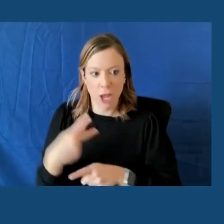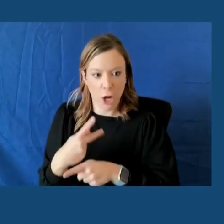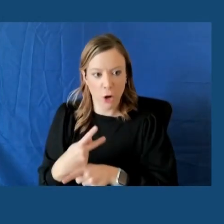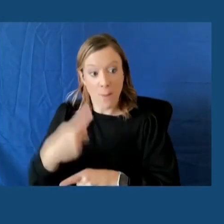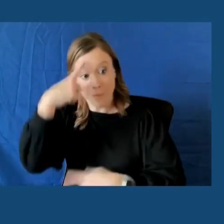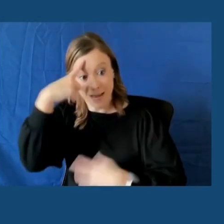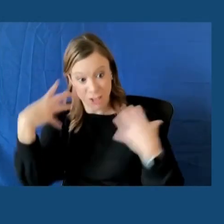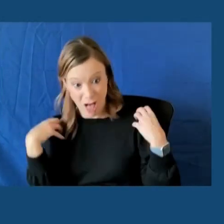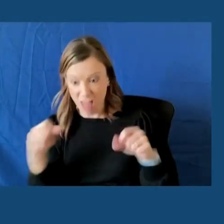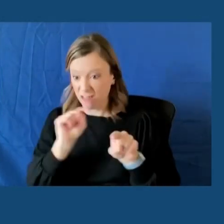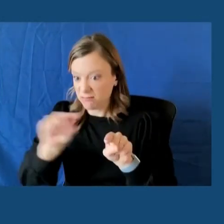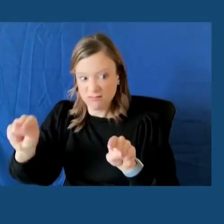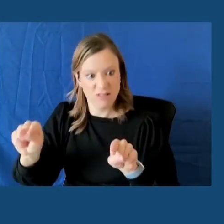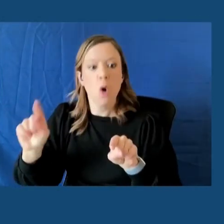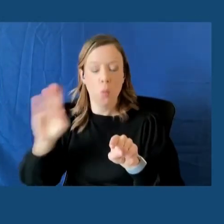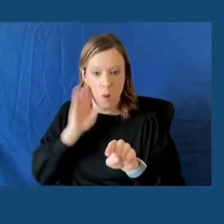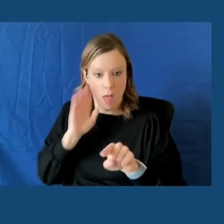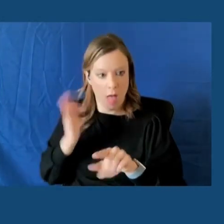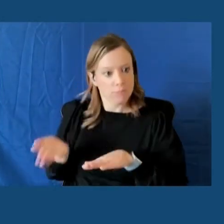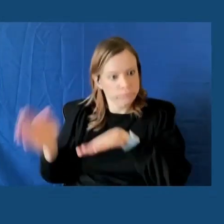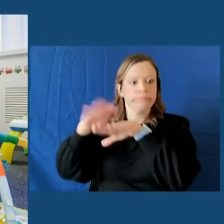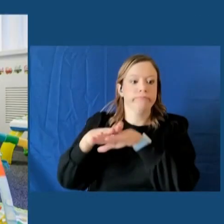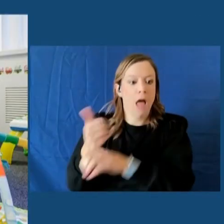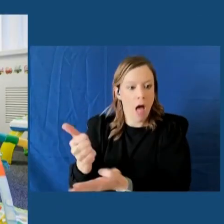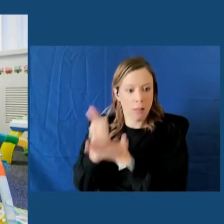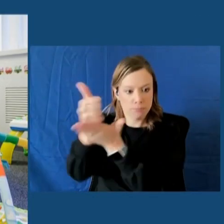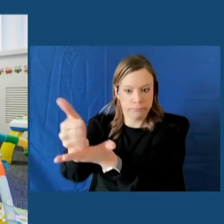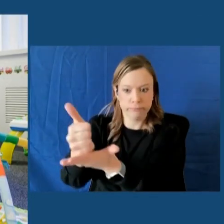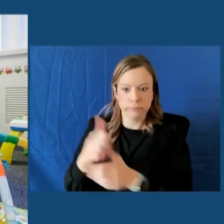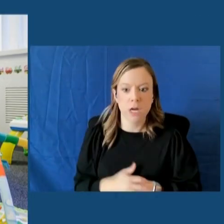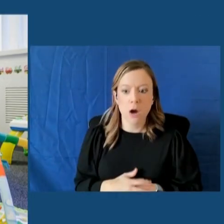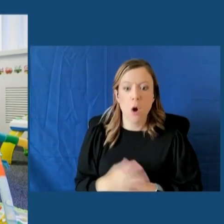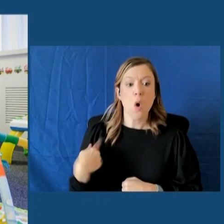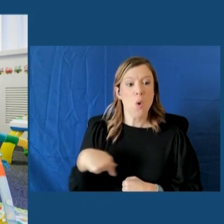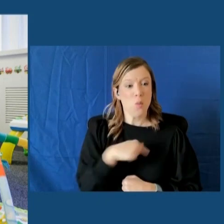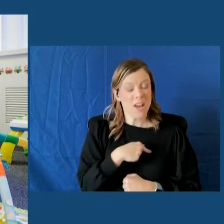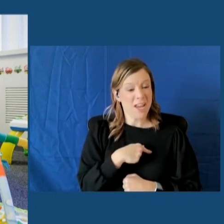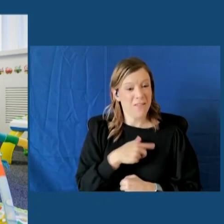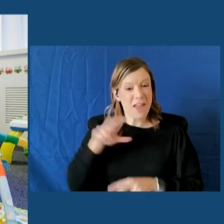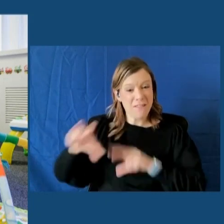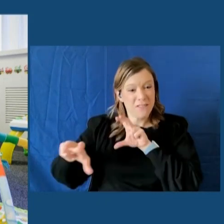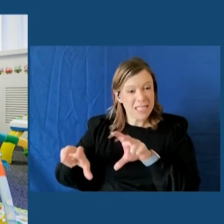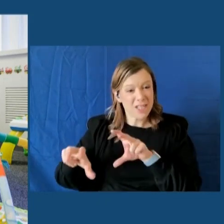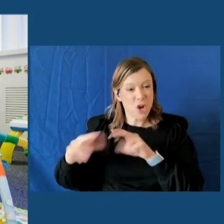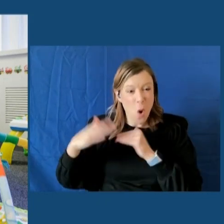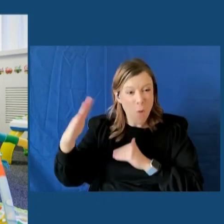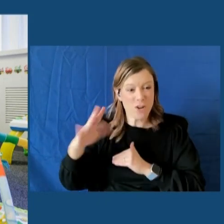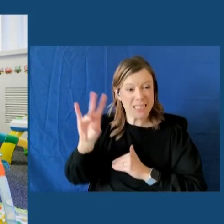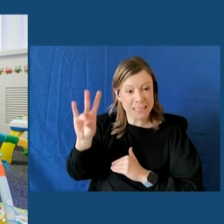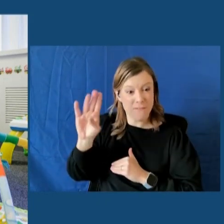that, over the last 2 years, we invested over $7 billion in child care.